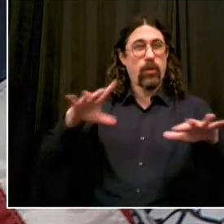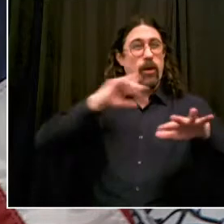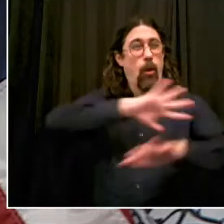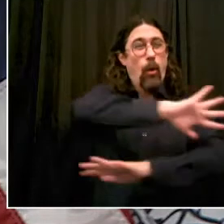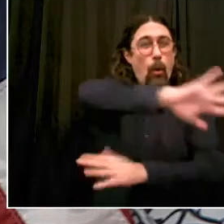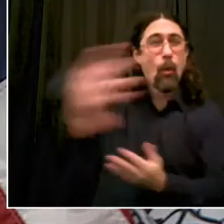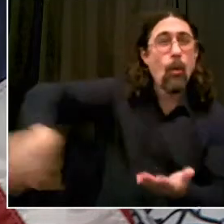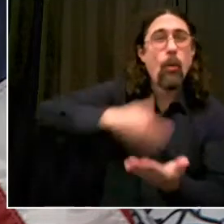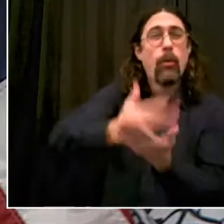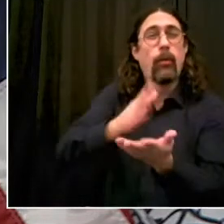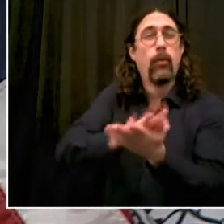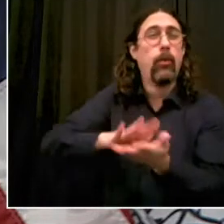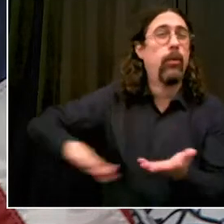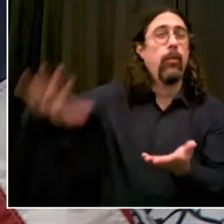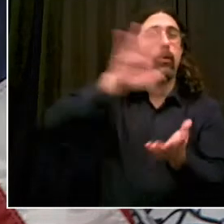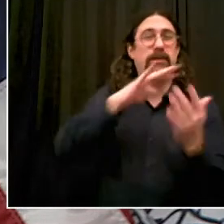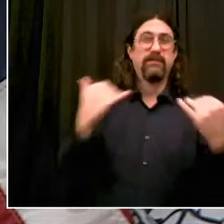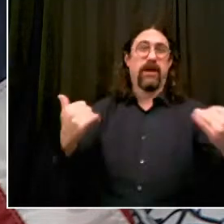York Times.